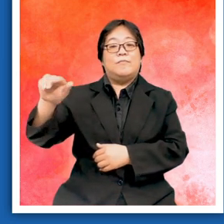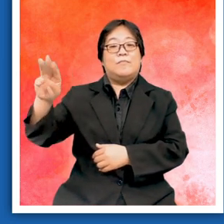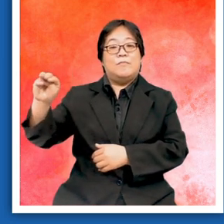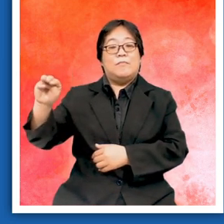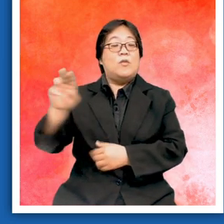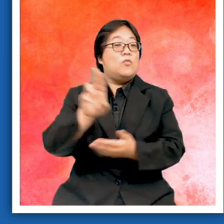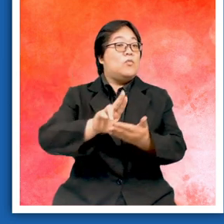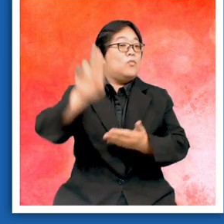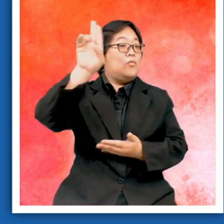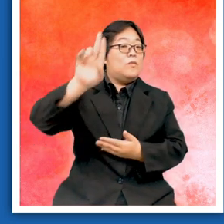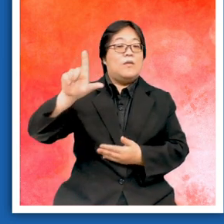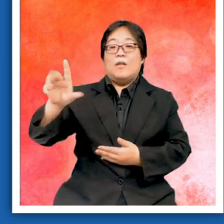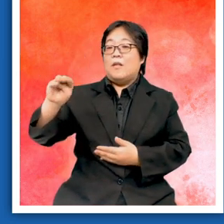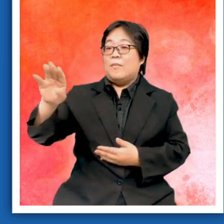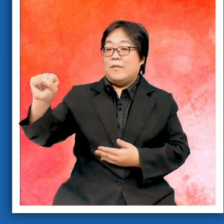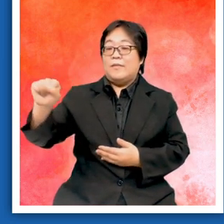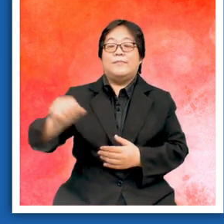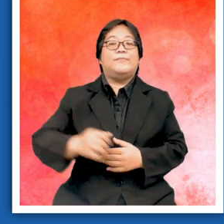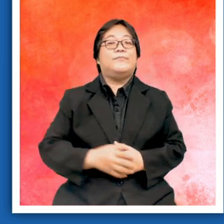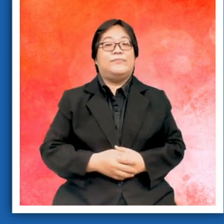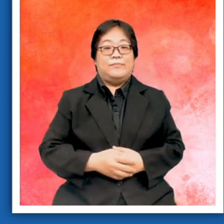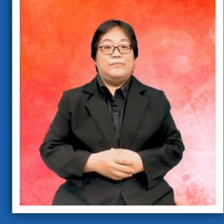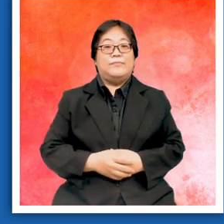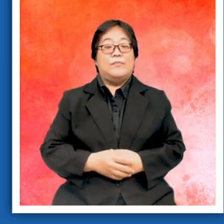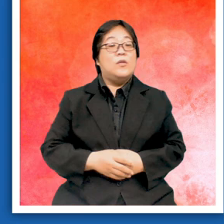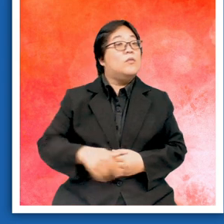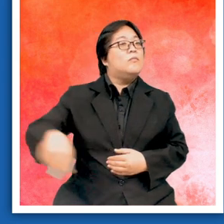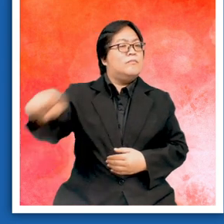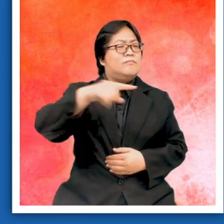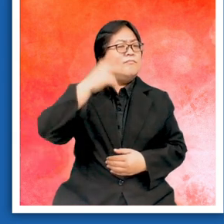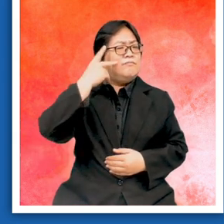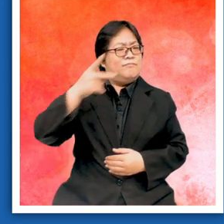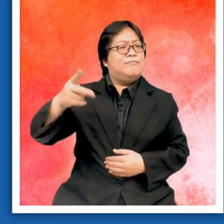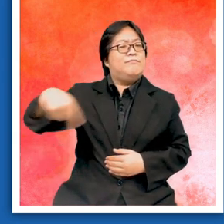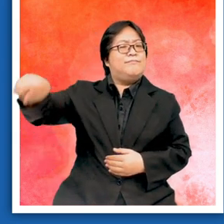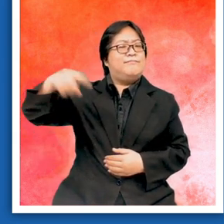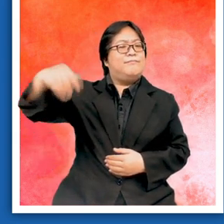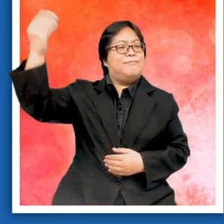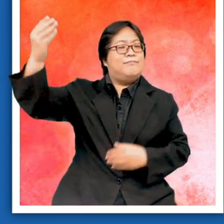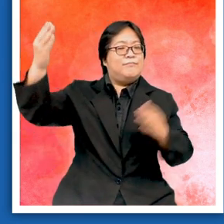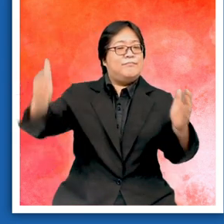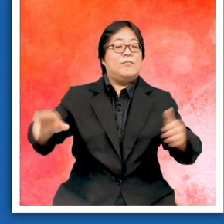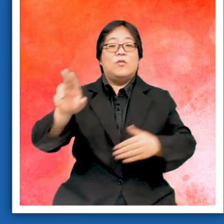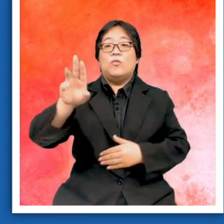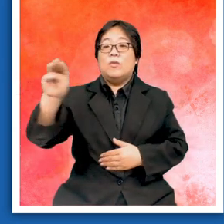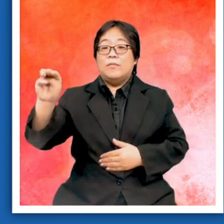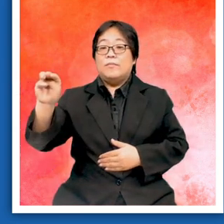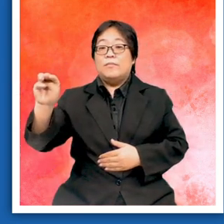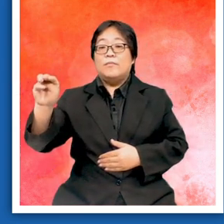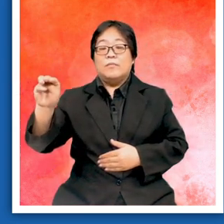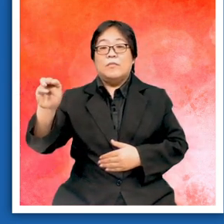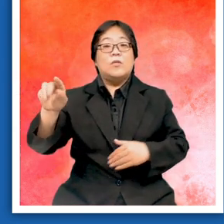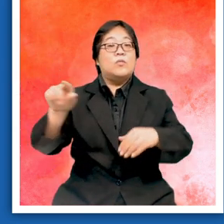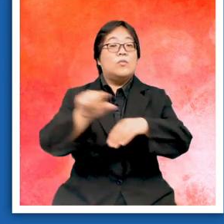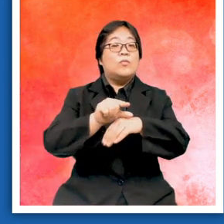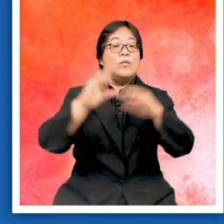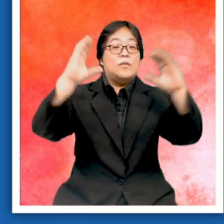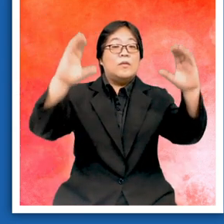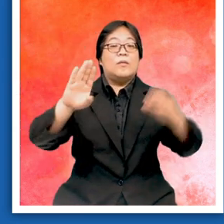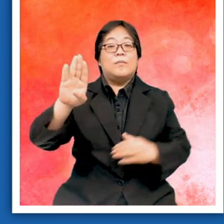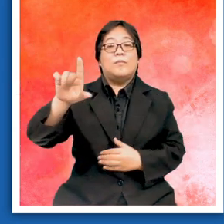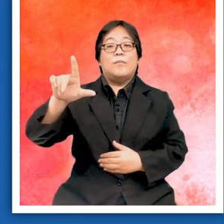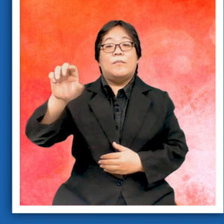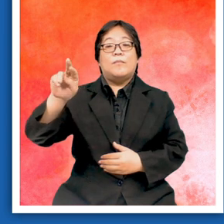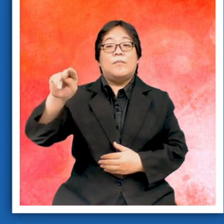or learning management system. You will find that lecturers in UM practices blended learning,